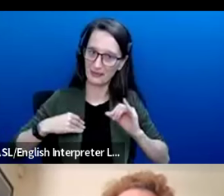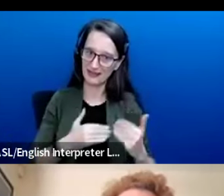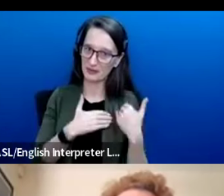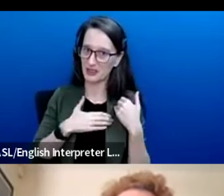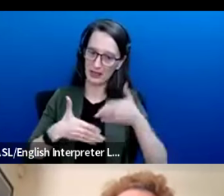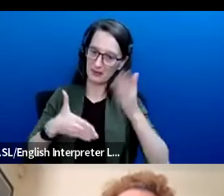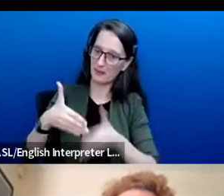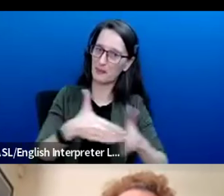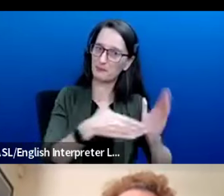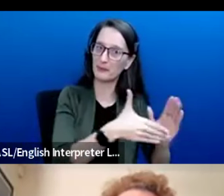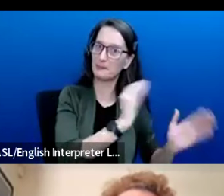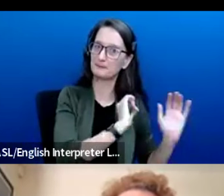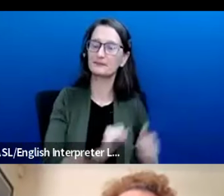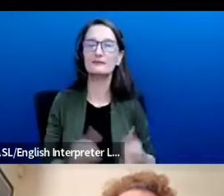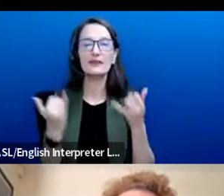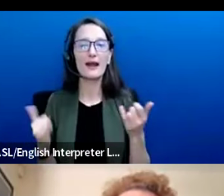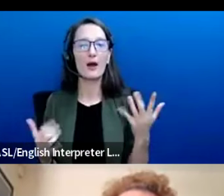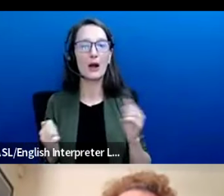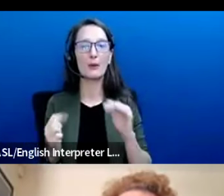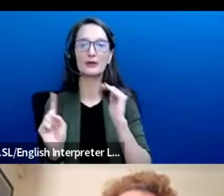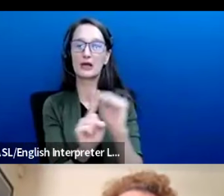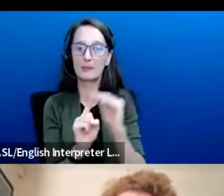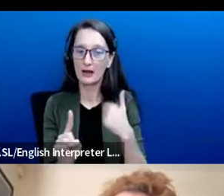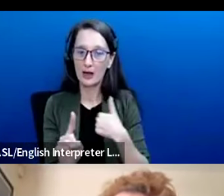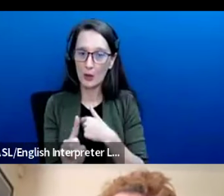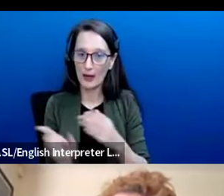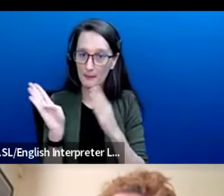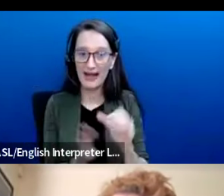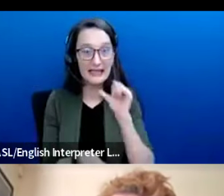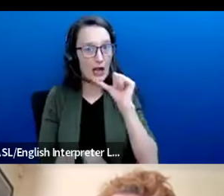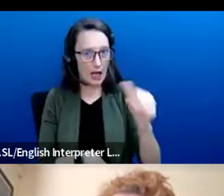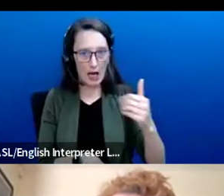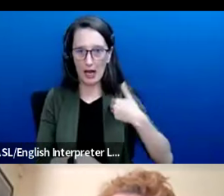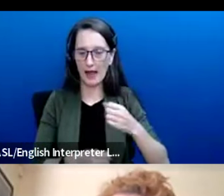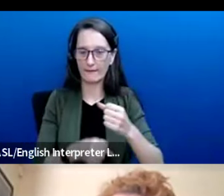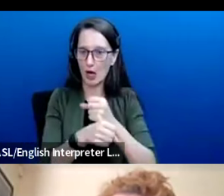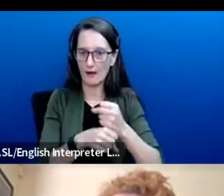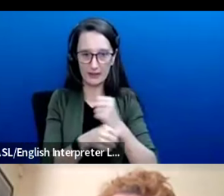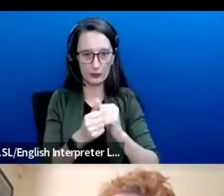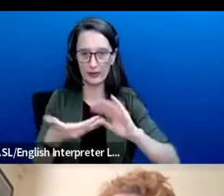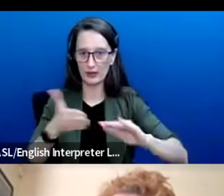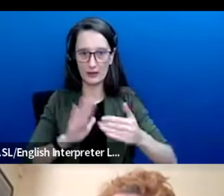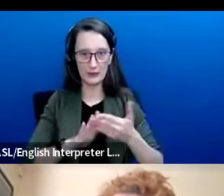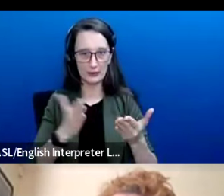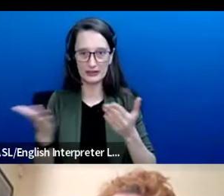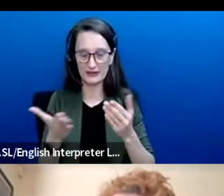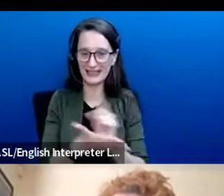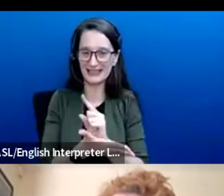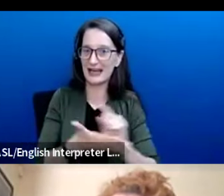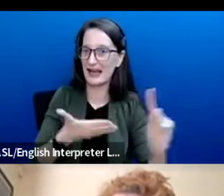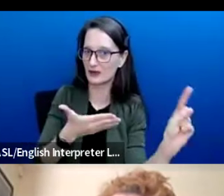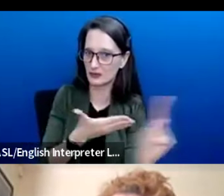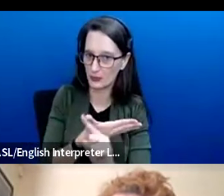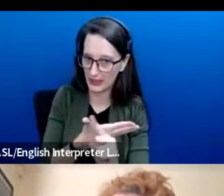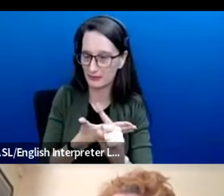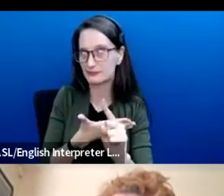a reminder that we are planning on not having coffee with community services next weekend. So for the holiday